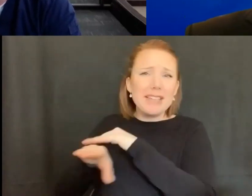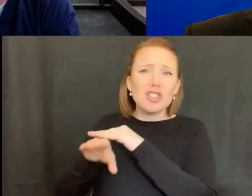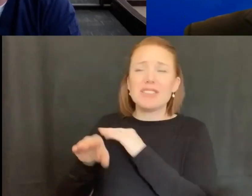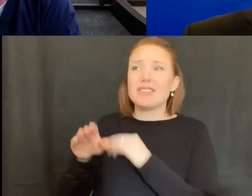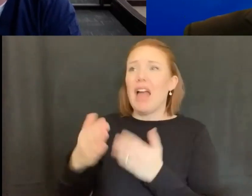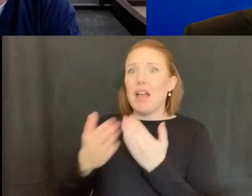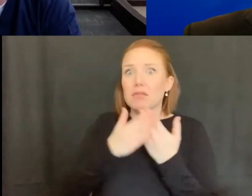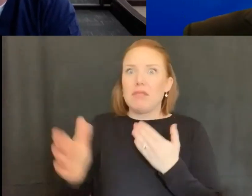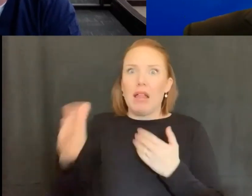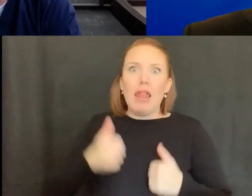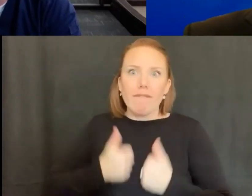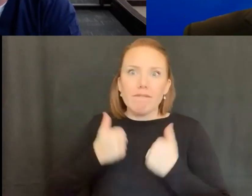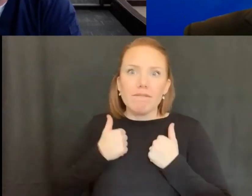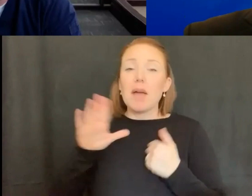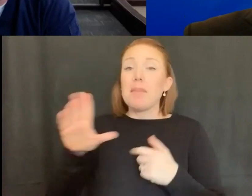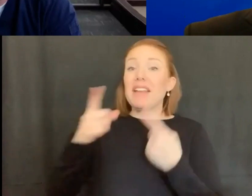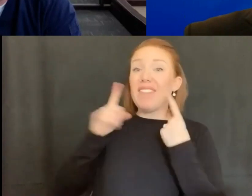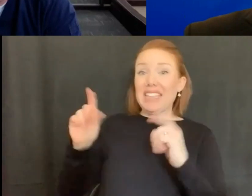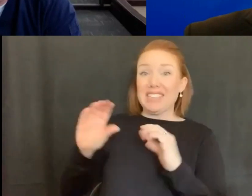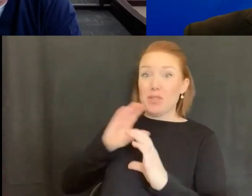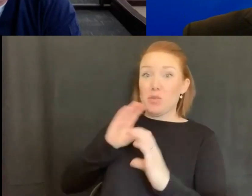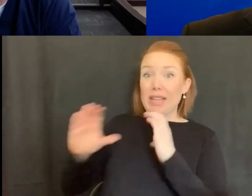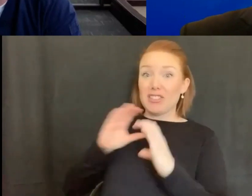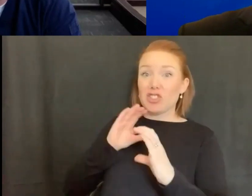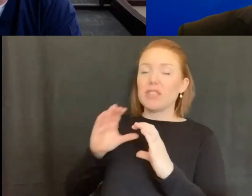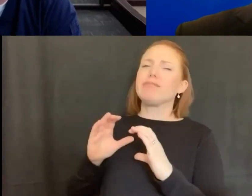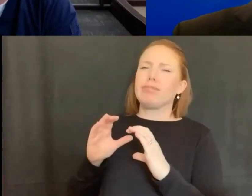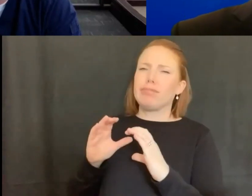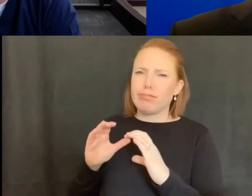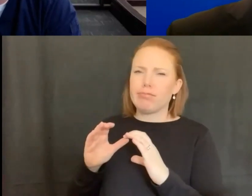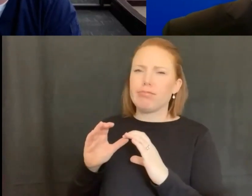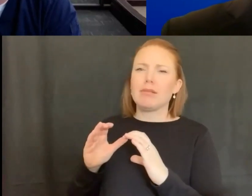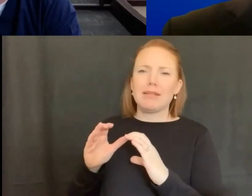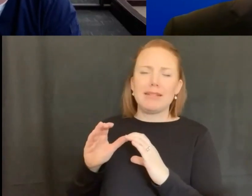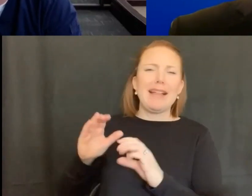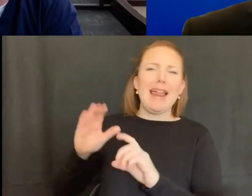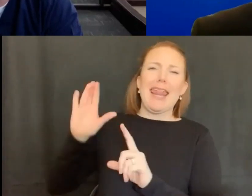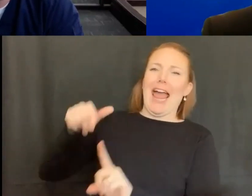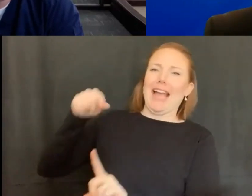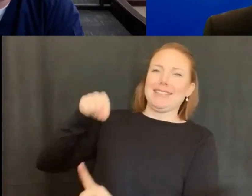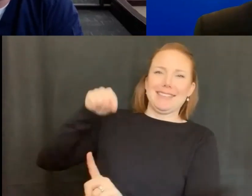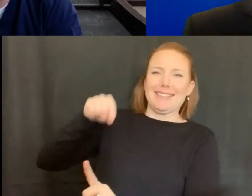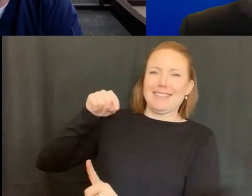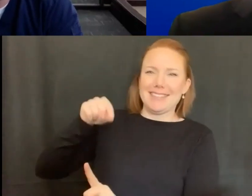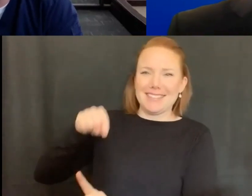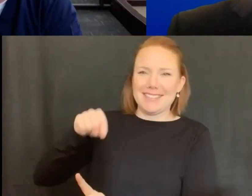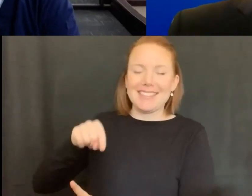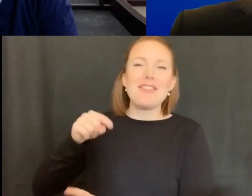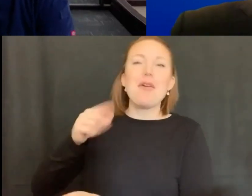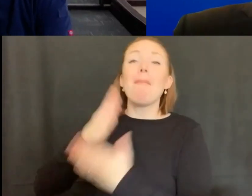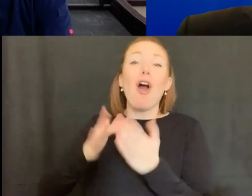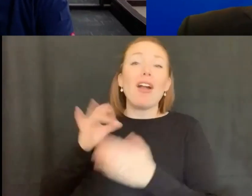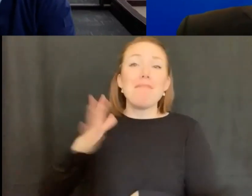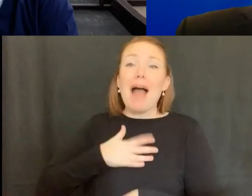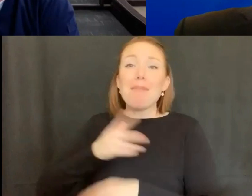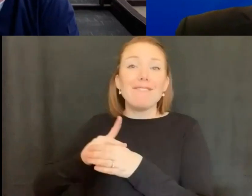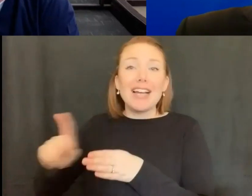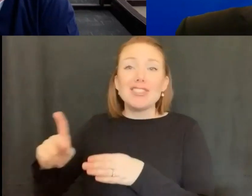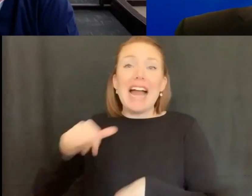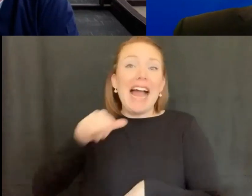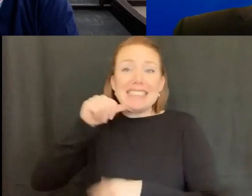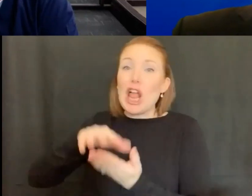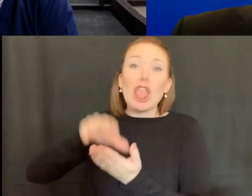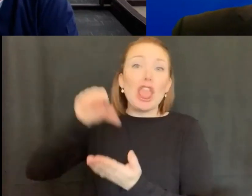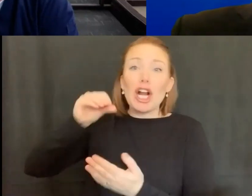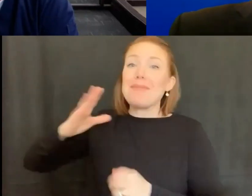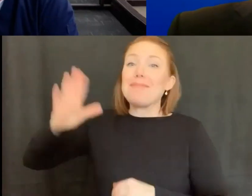I mean, that effective communication is the half of my profession that I didn't learn in dental school. That's right. Everything they